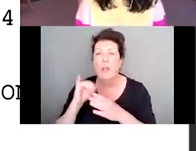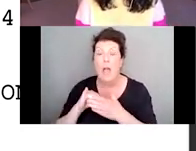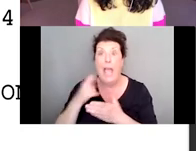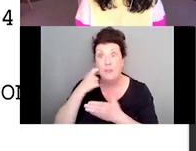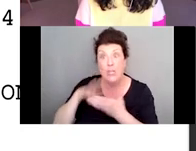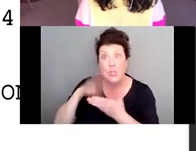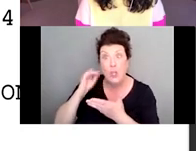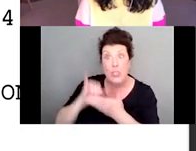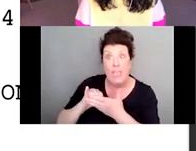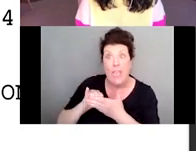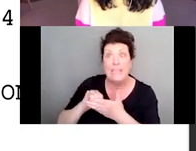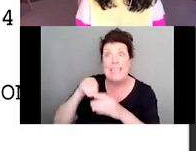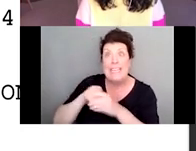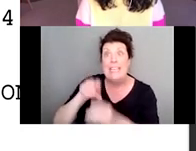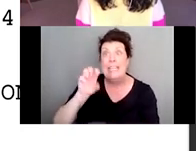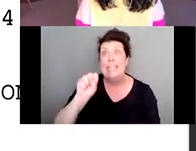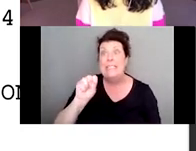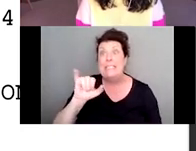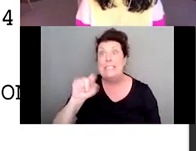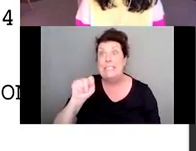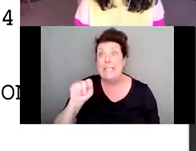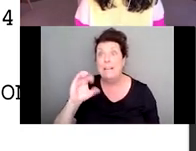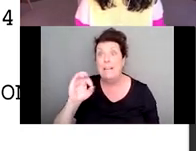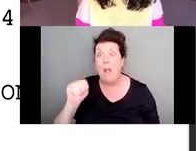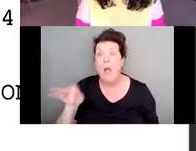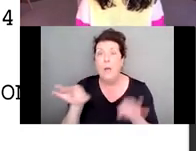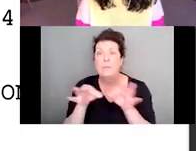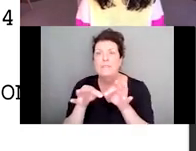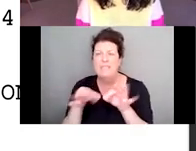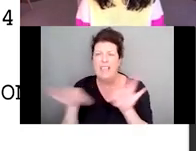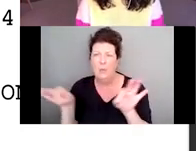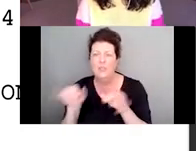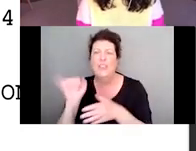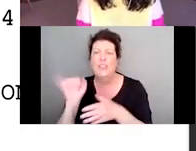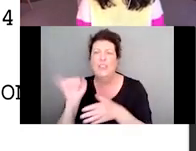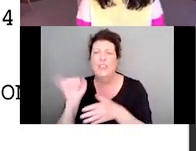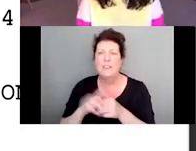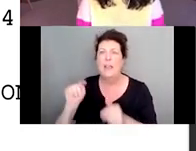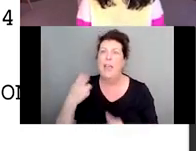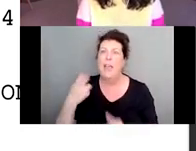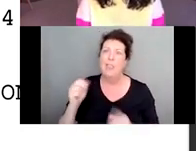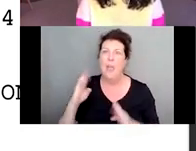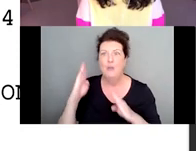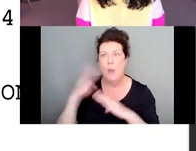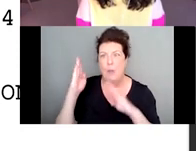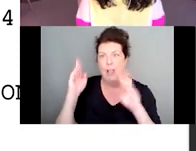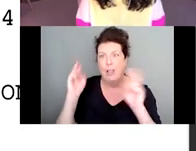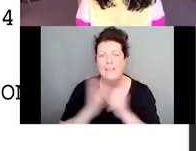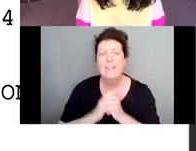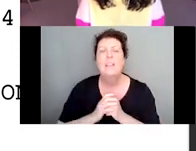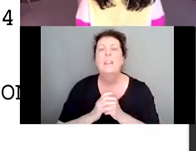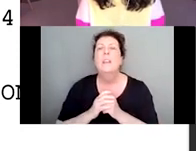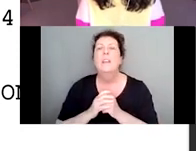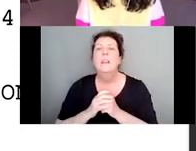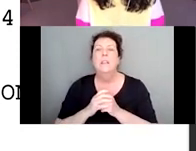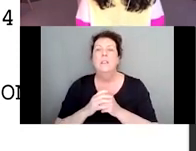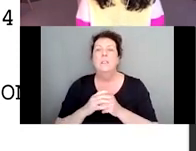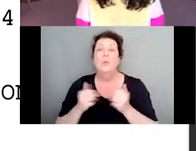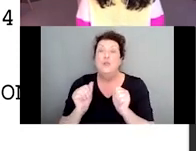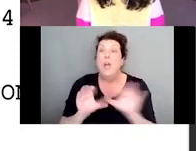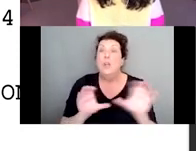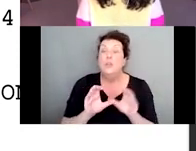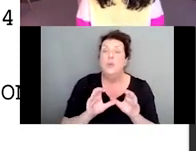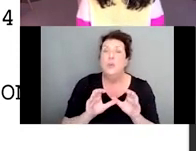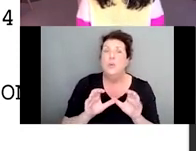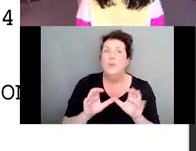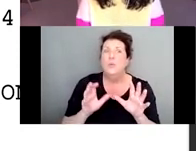think that what we endeavored to do with our show is to, as, as much as we could align what's really going